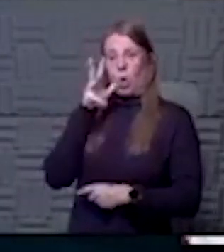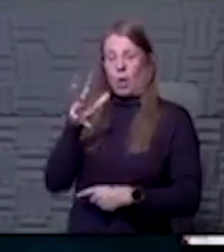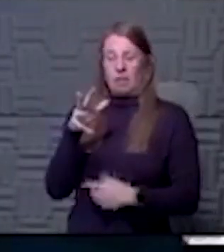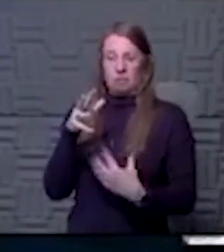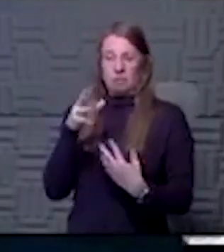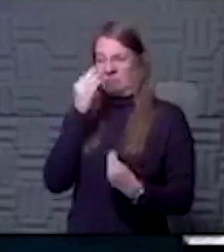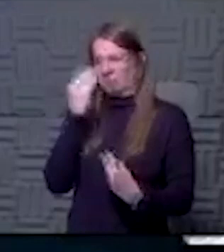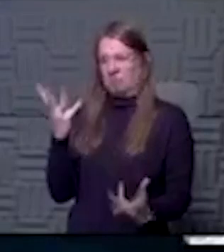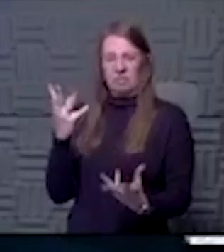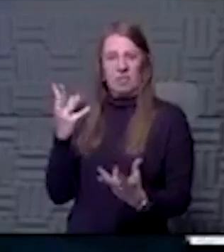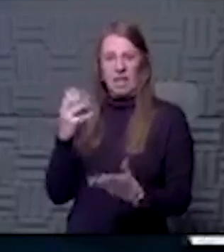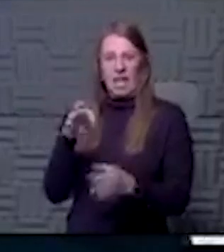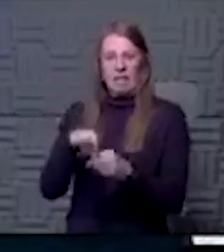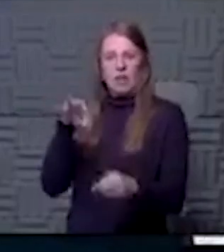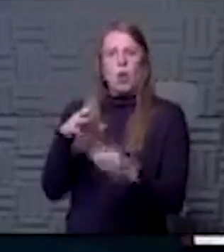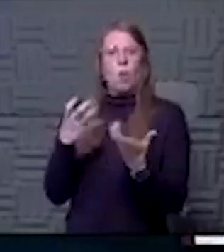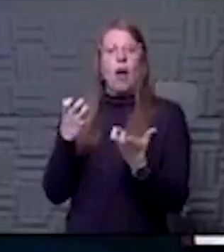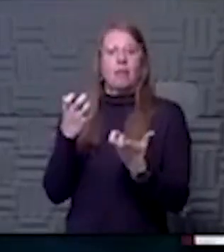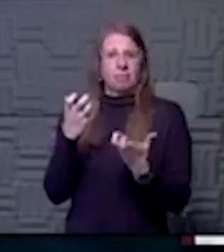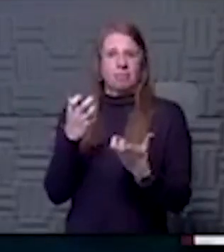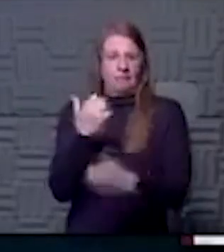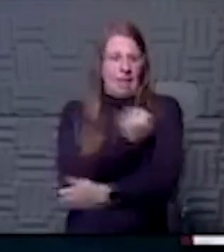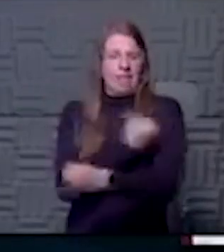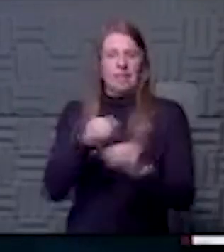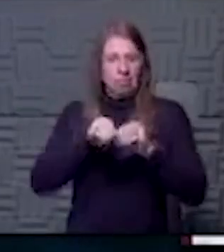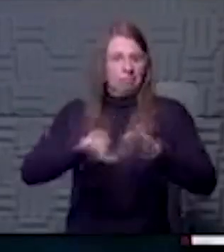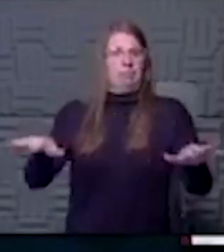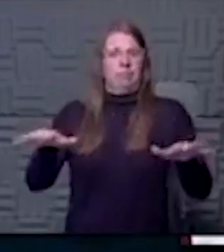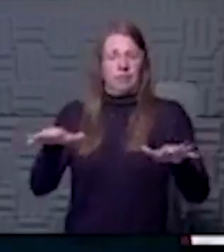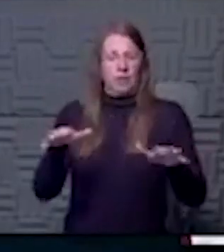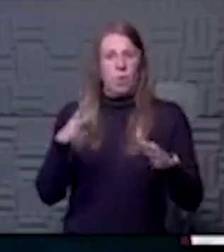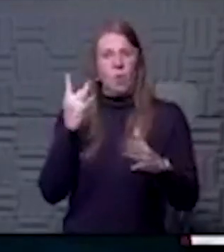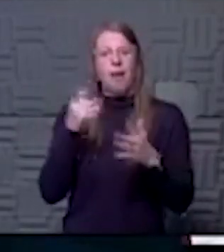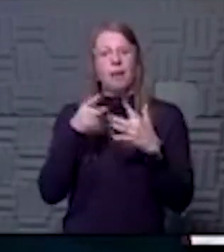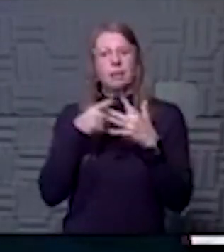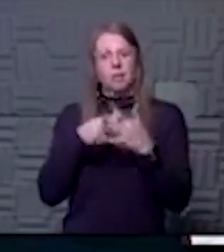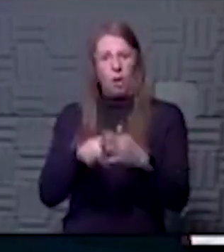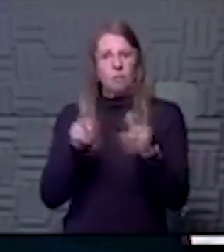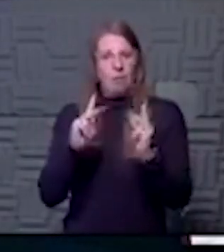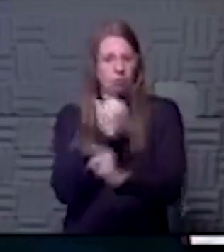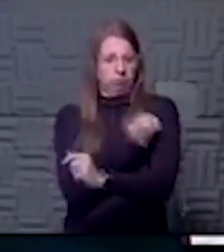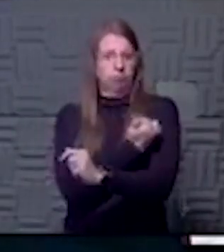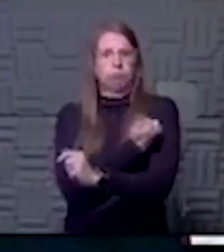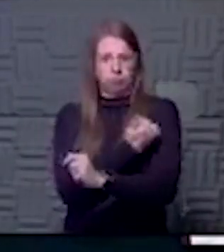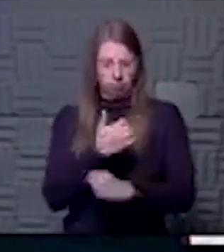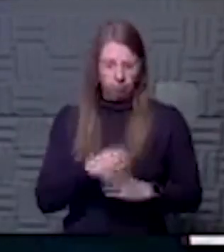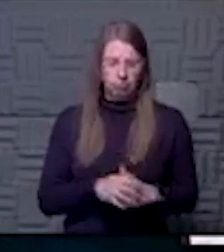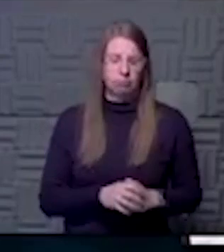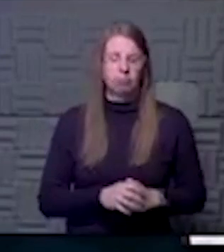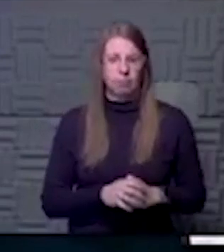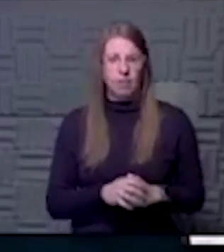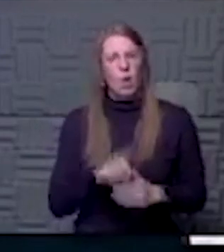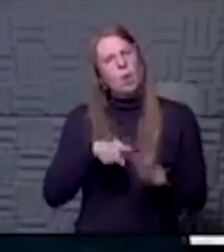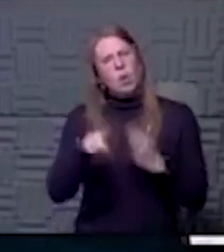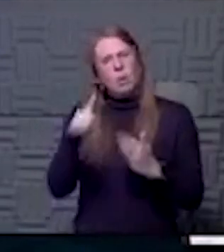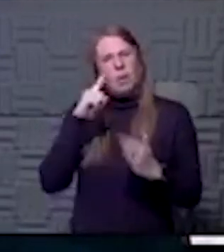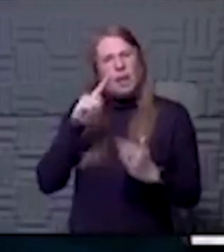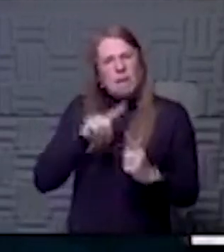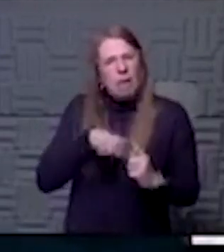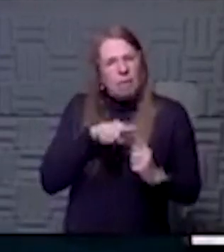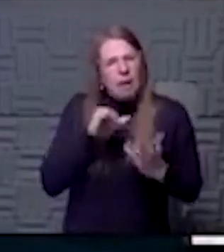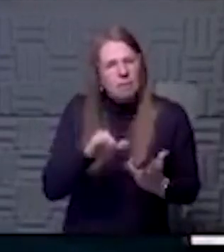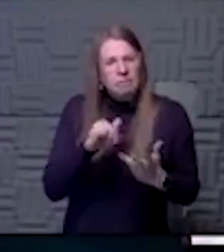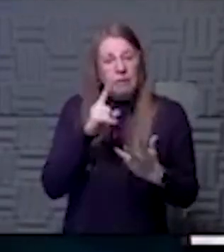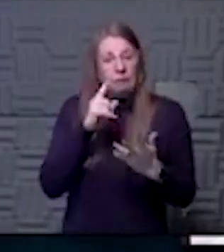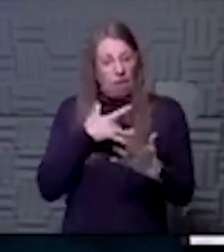the election. I think they just want to get the vaccine out so they could start getting people going on that. So what do you think about that? Is that going to be